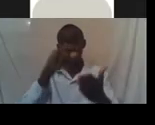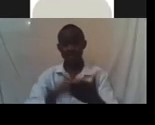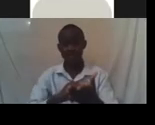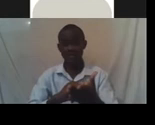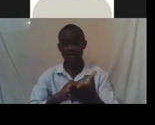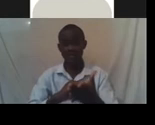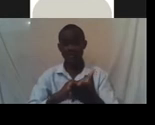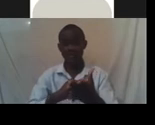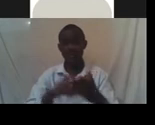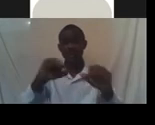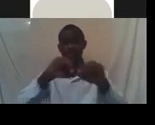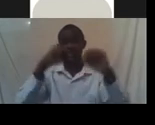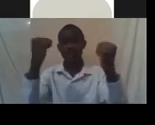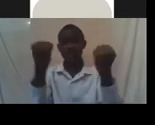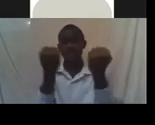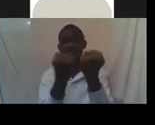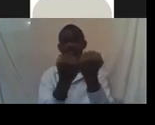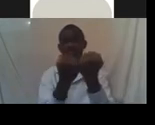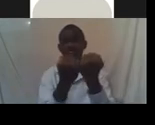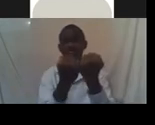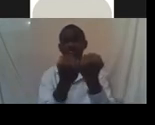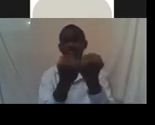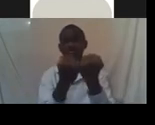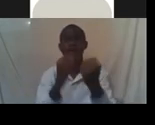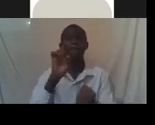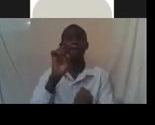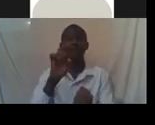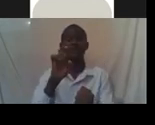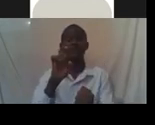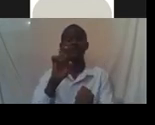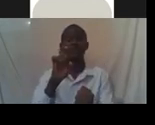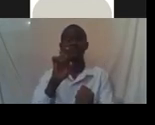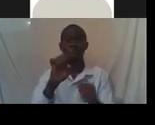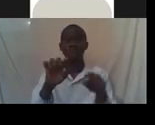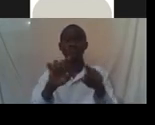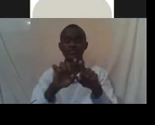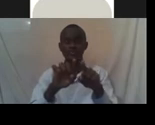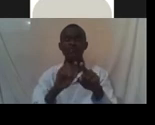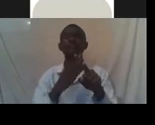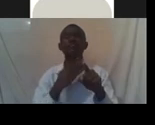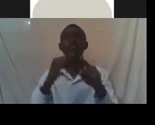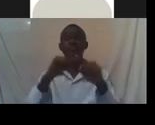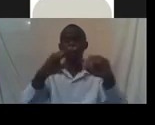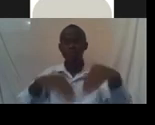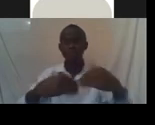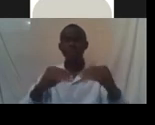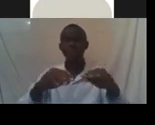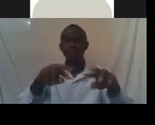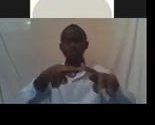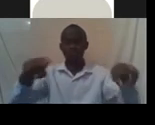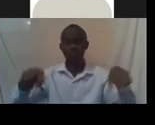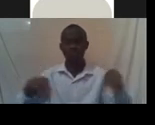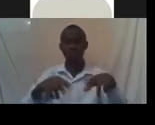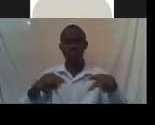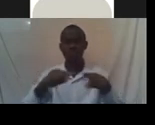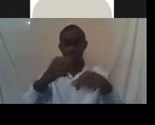civil society ought to agitate to be given some room to make input.